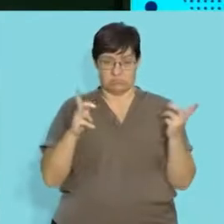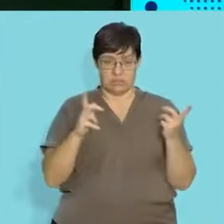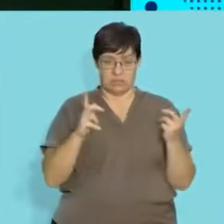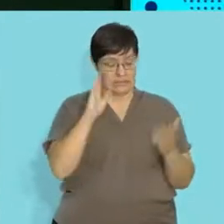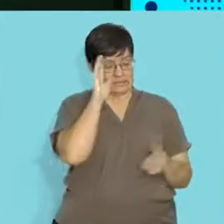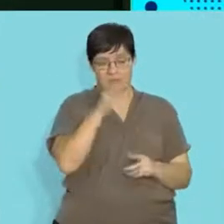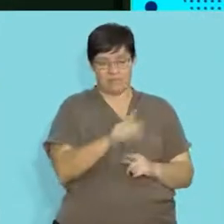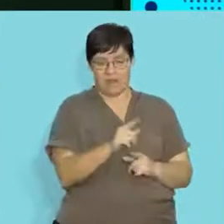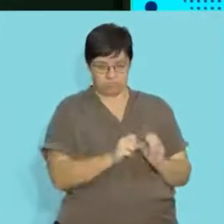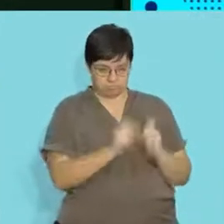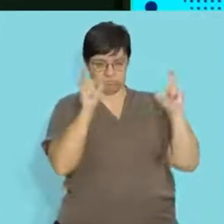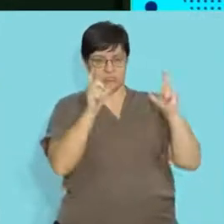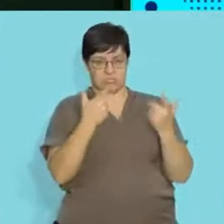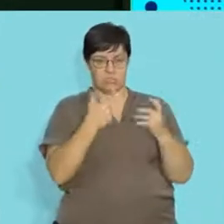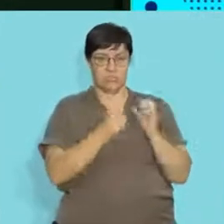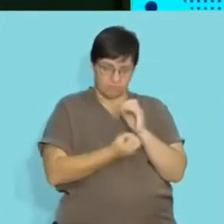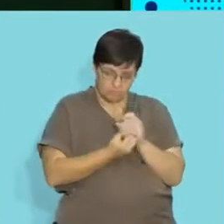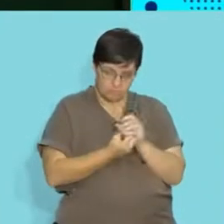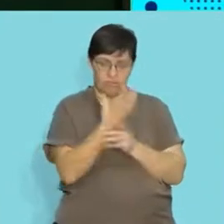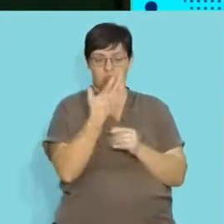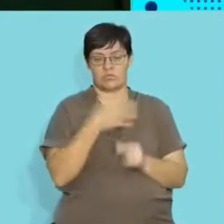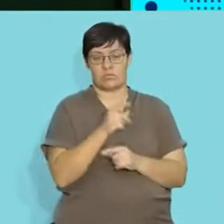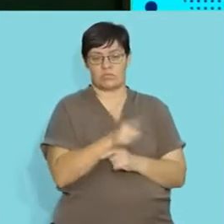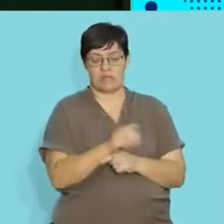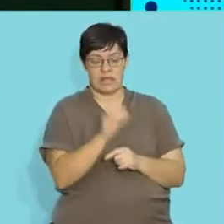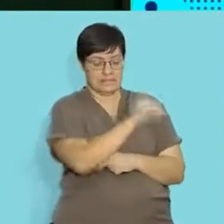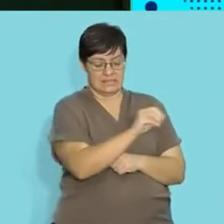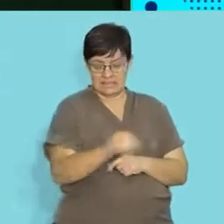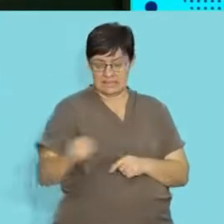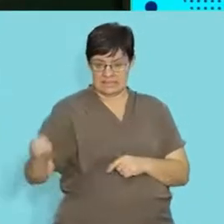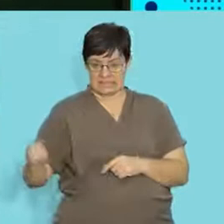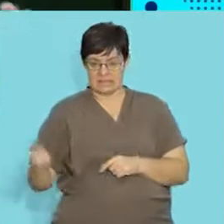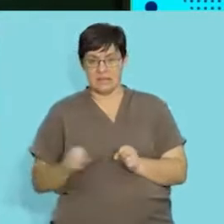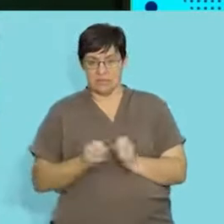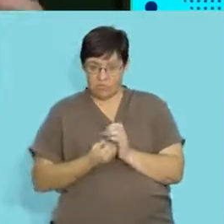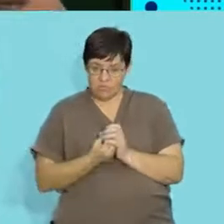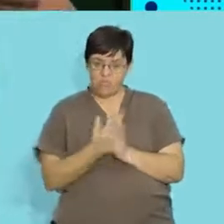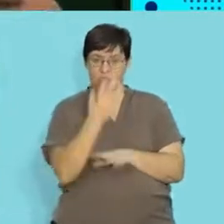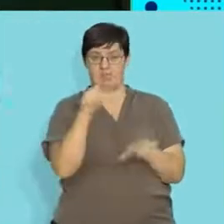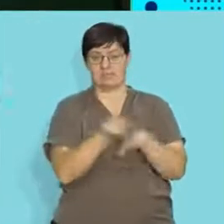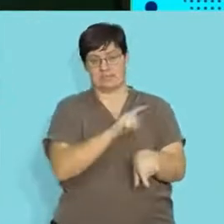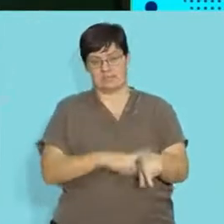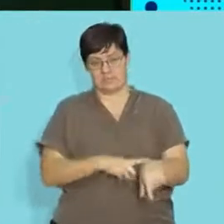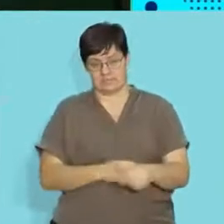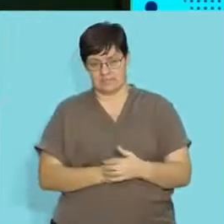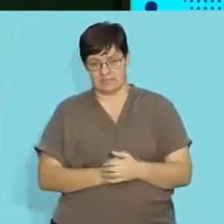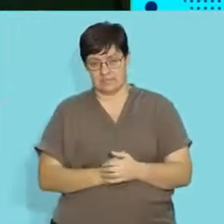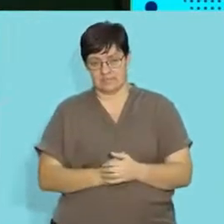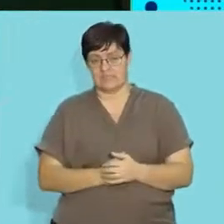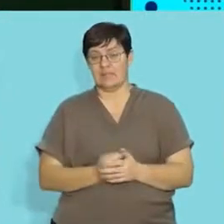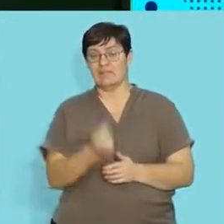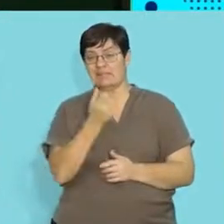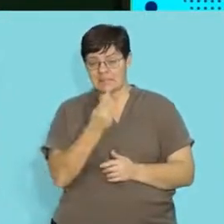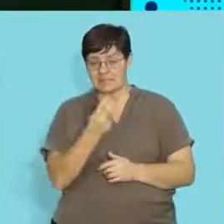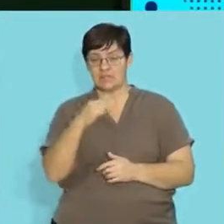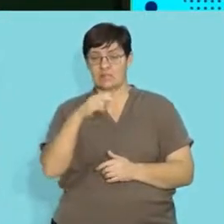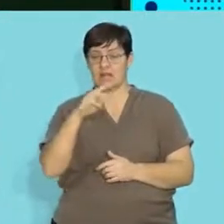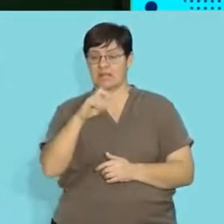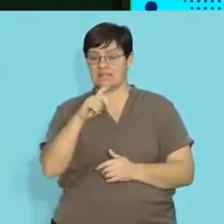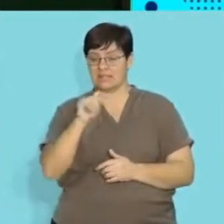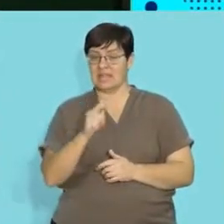from their state of dormancy. And this allows for all those seeds to germinate at the same time. So remember that